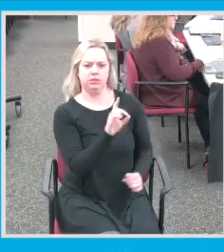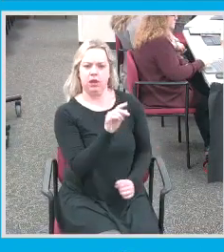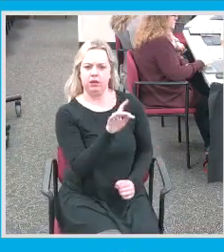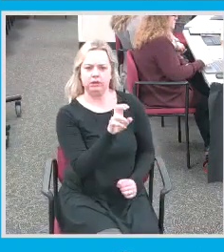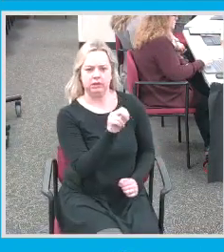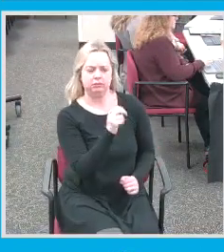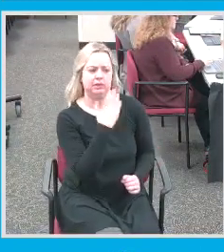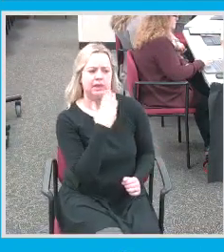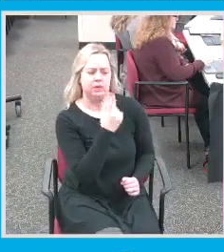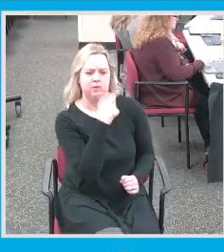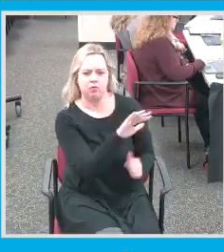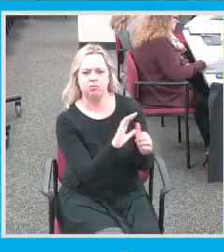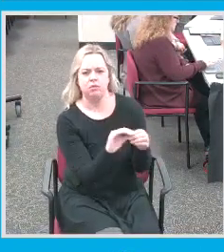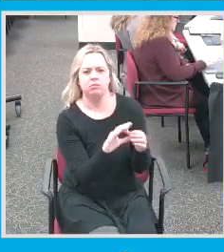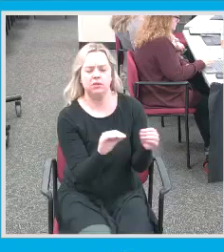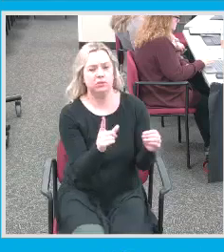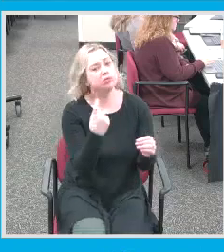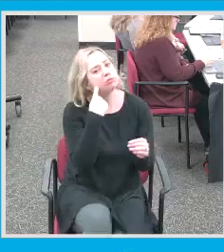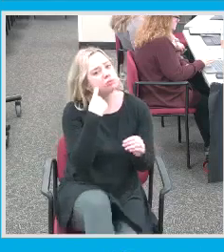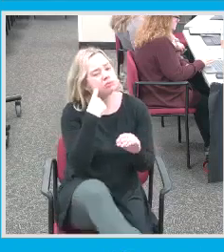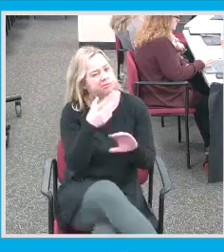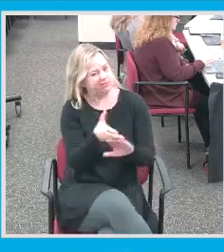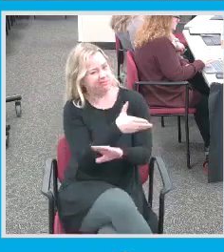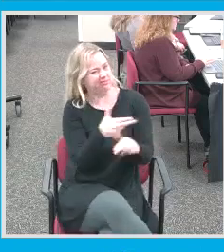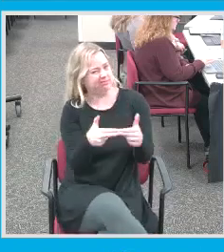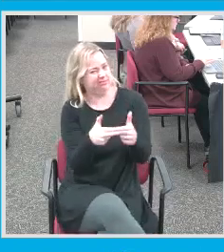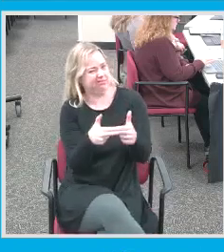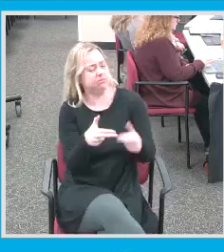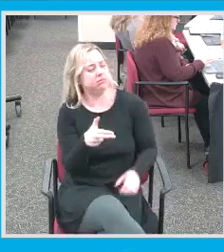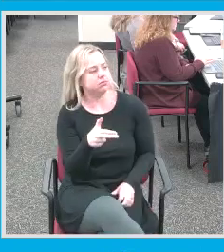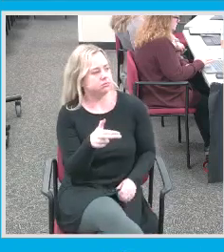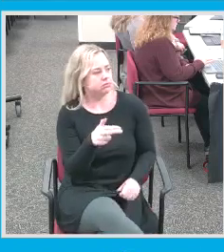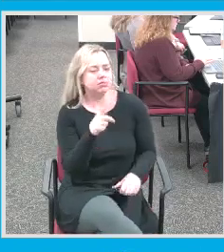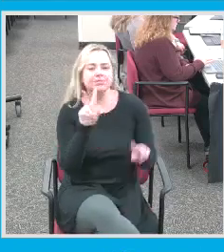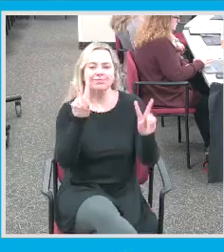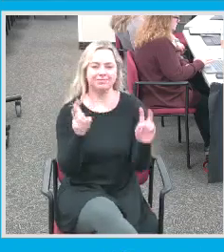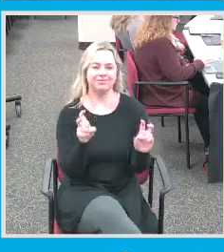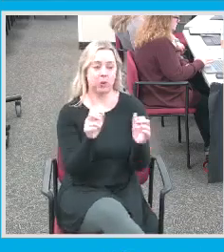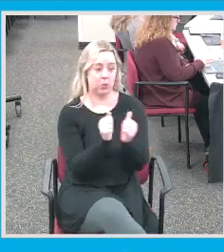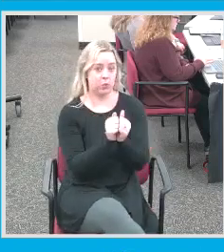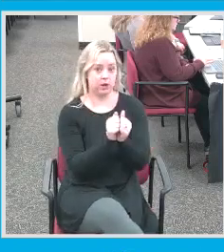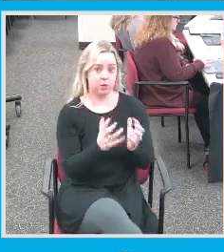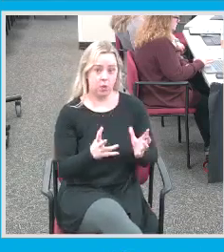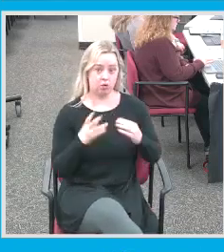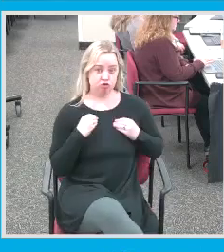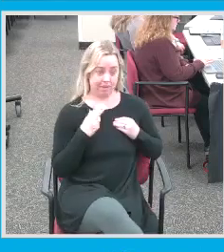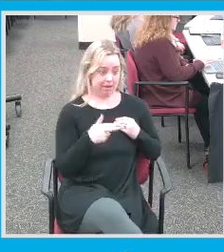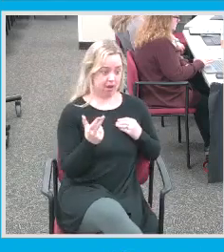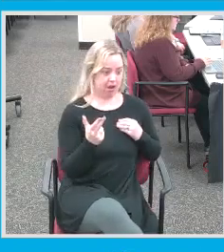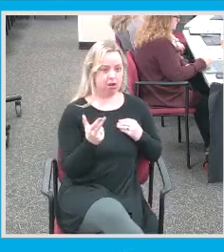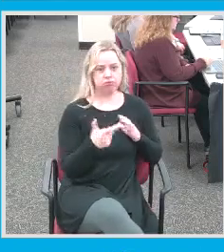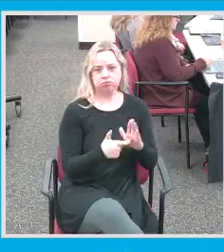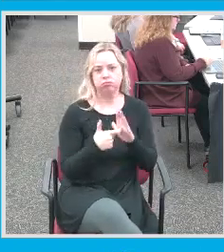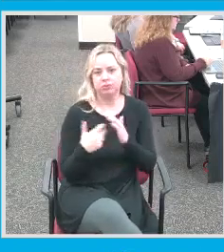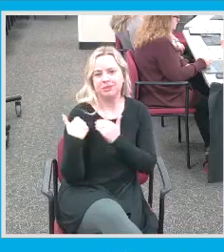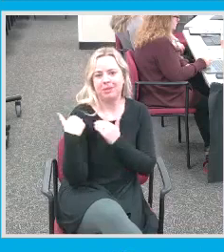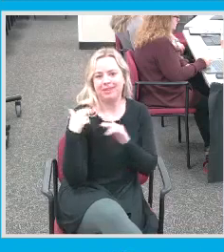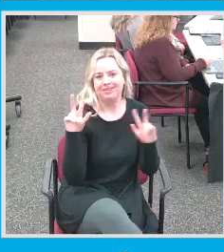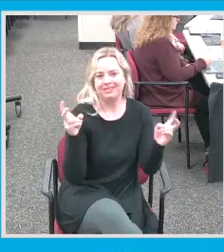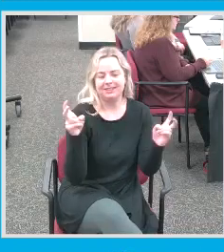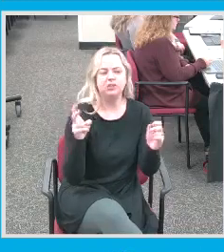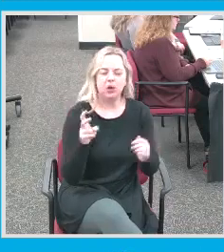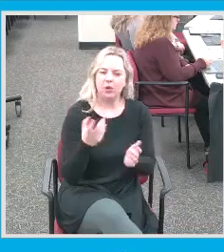had the heading on it, with ownership comes responsibility. Yes. And I think that kind of speaks to both of those